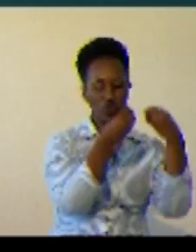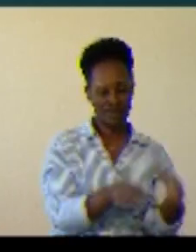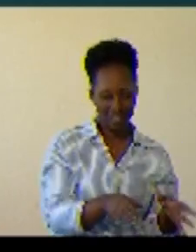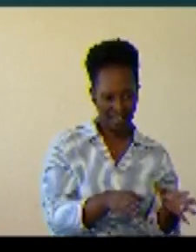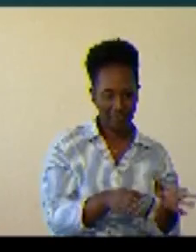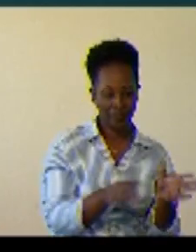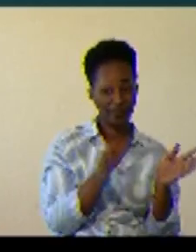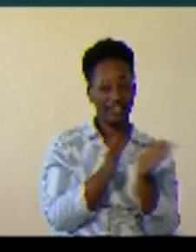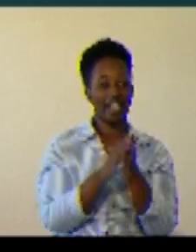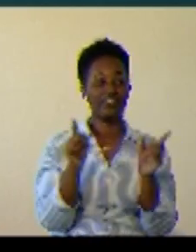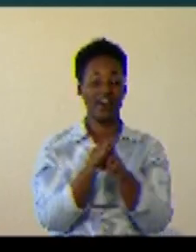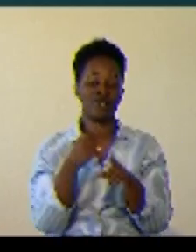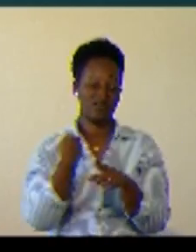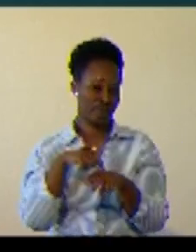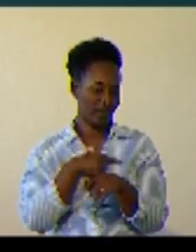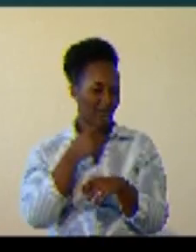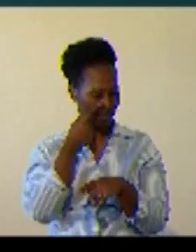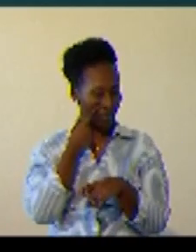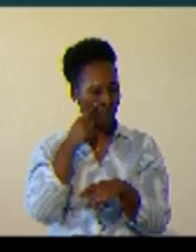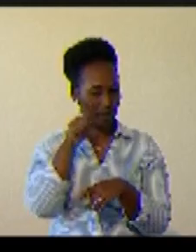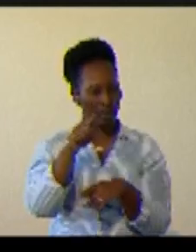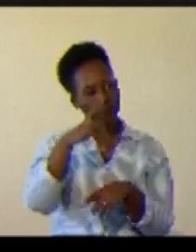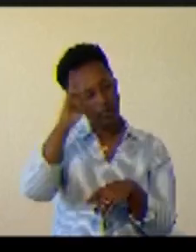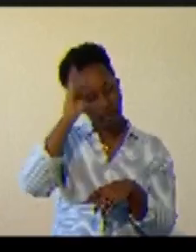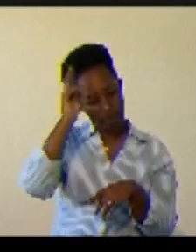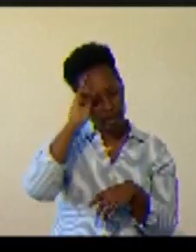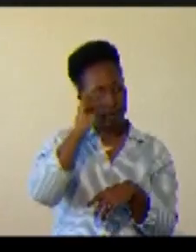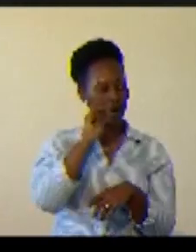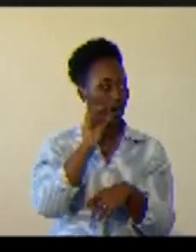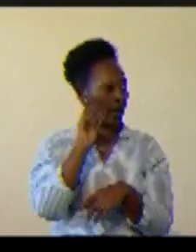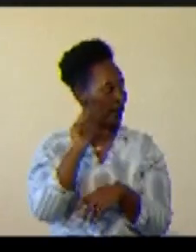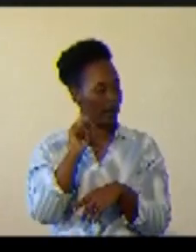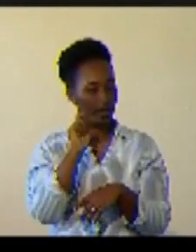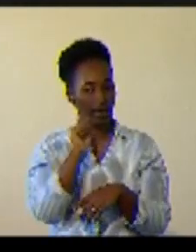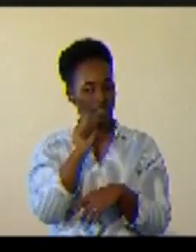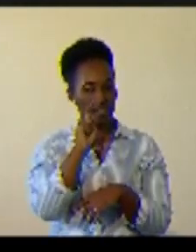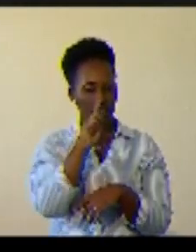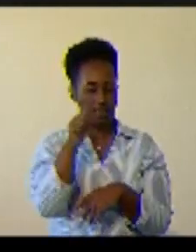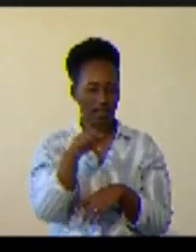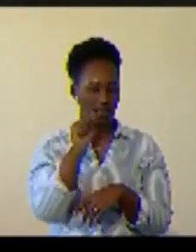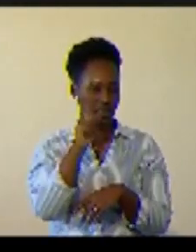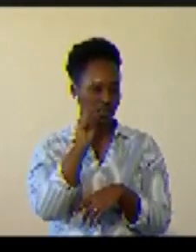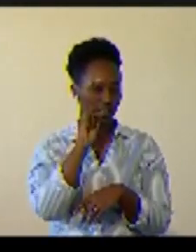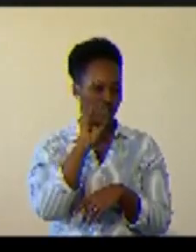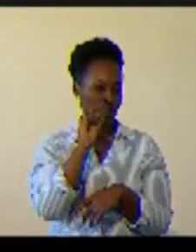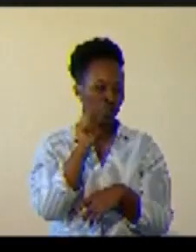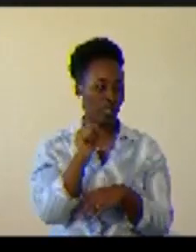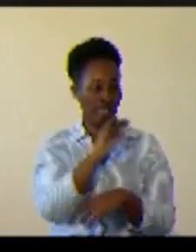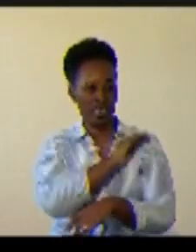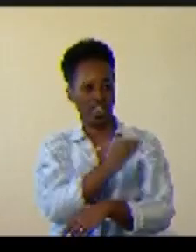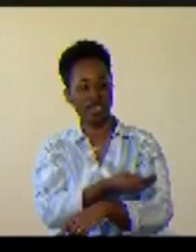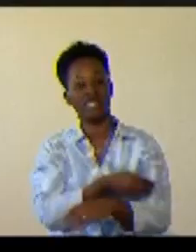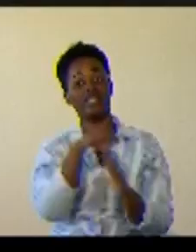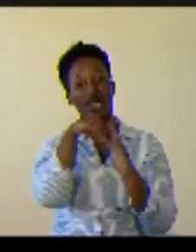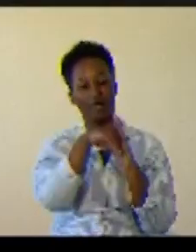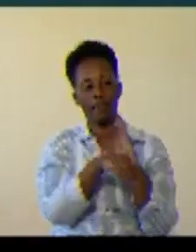And as we go down the group, remember, ionization energy decreases. So it becomes easier to lose.